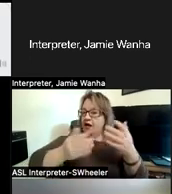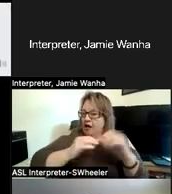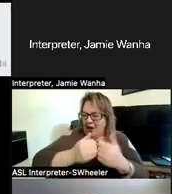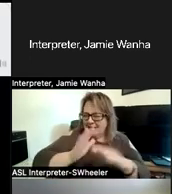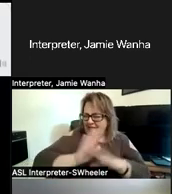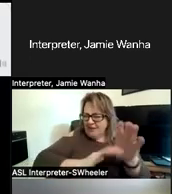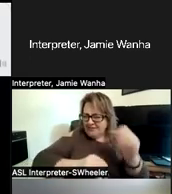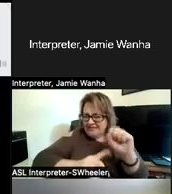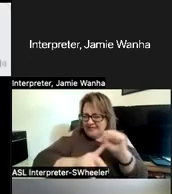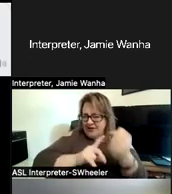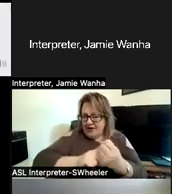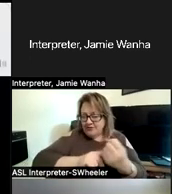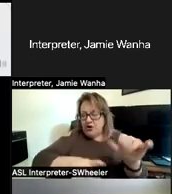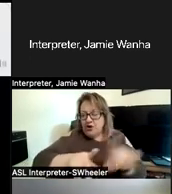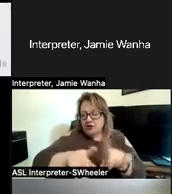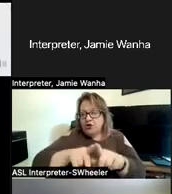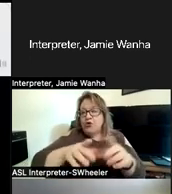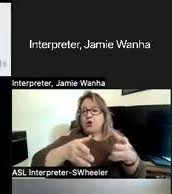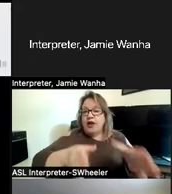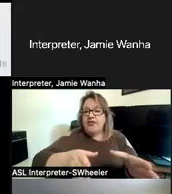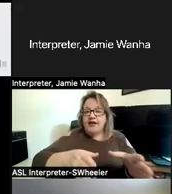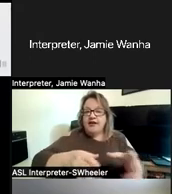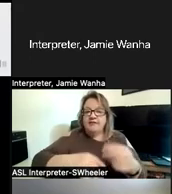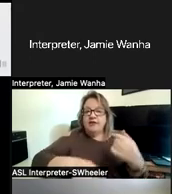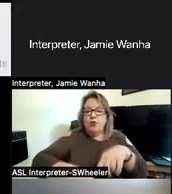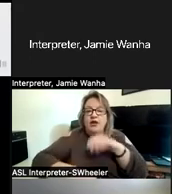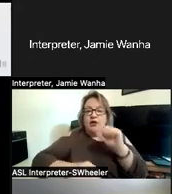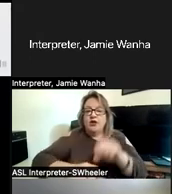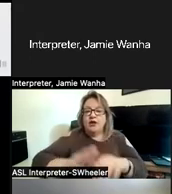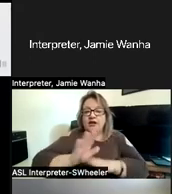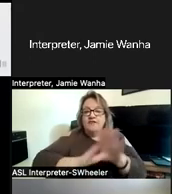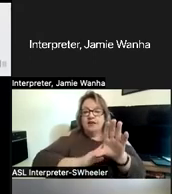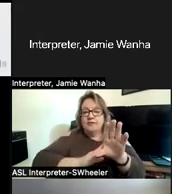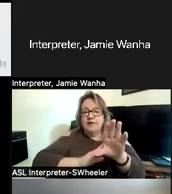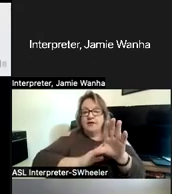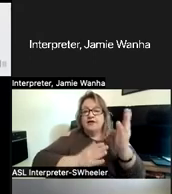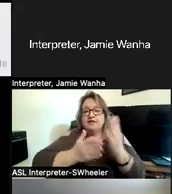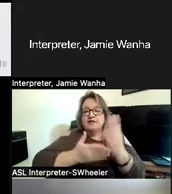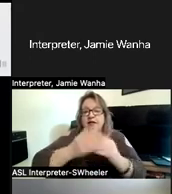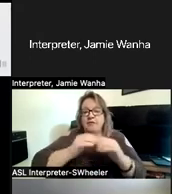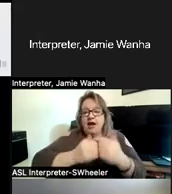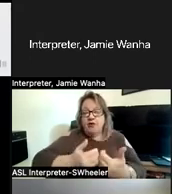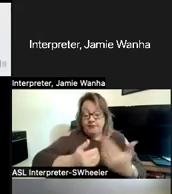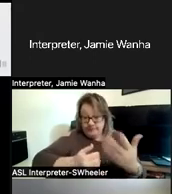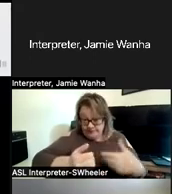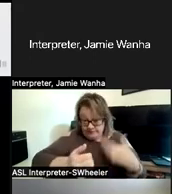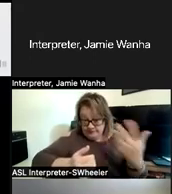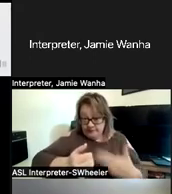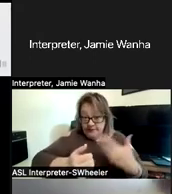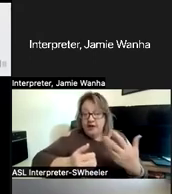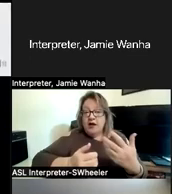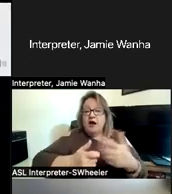scenario was also in such a way that we could develop somehow a greater